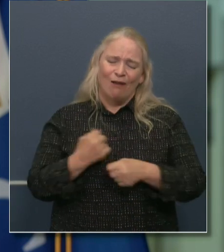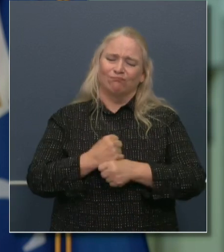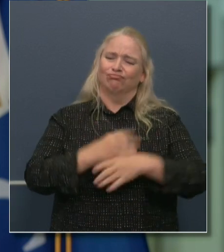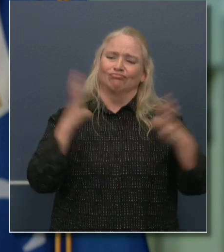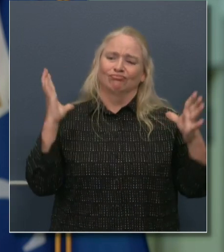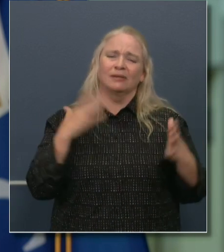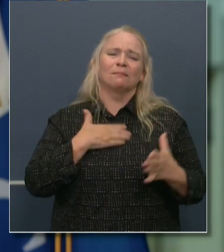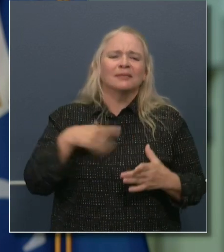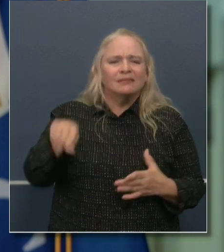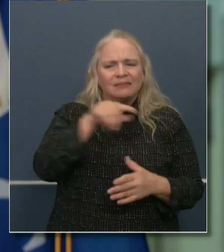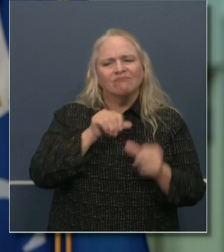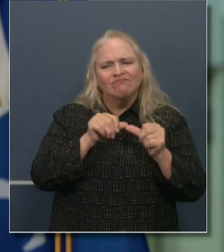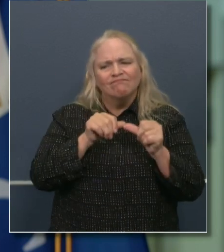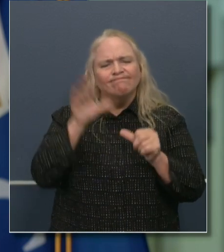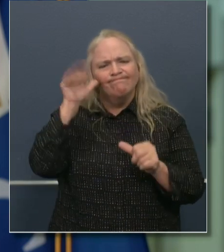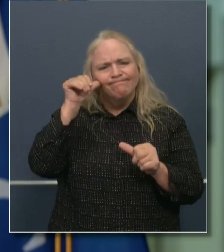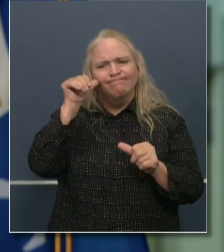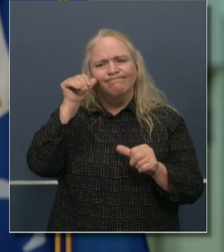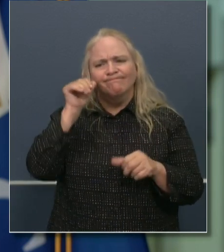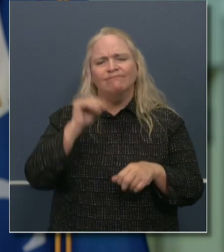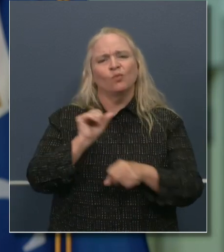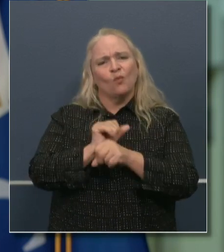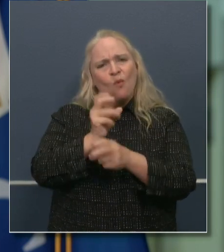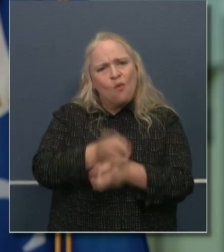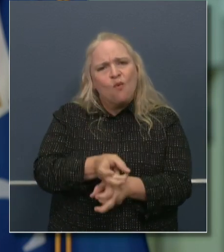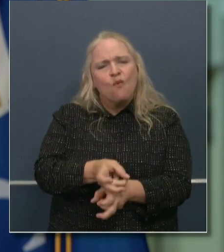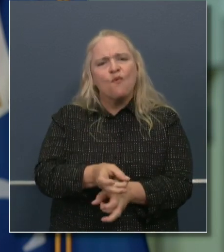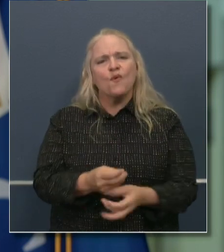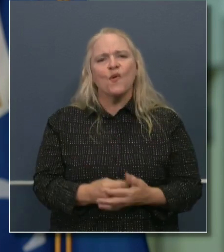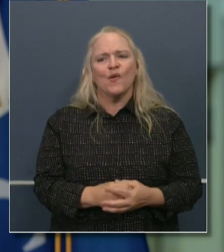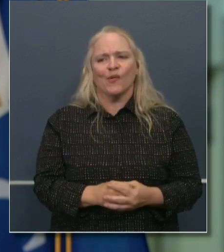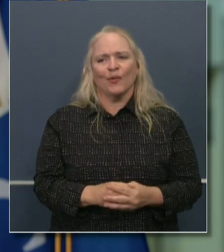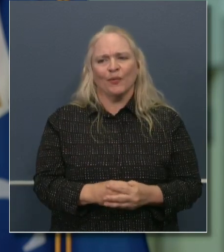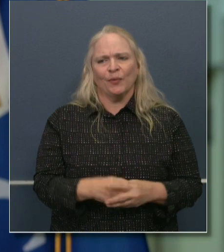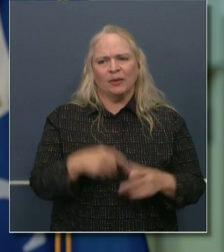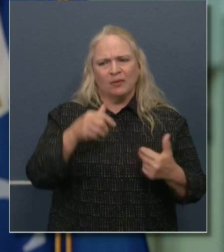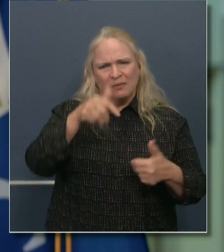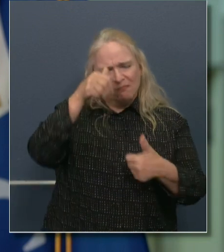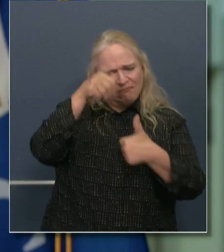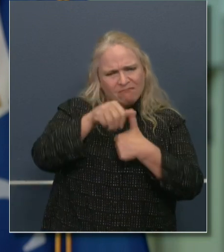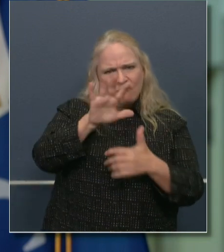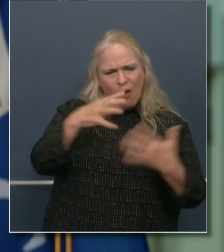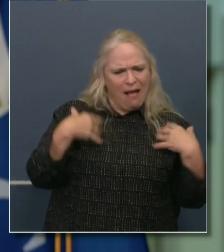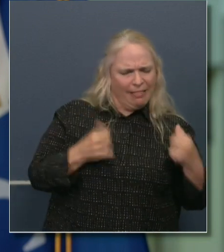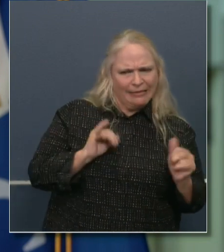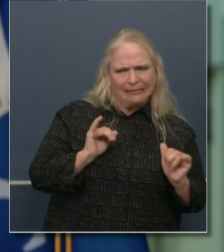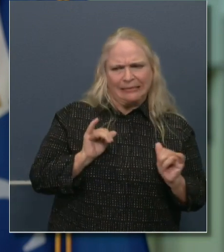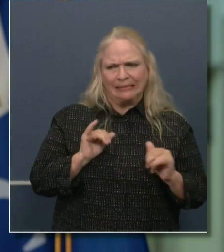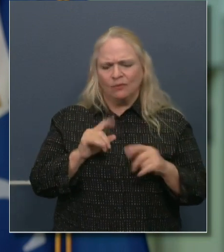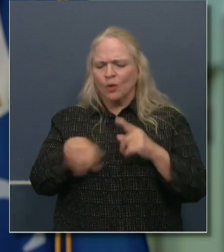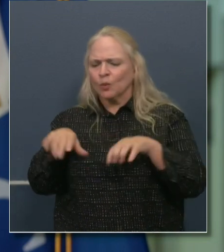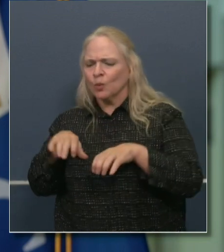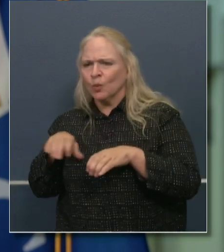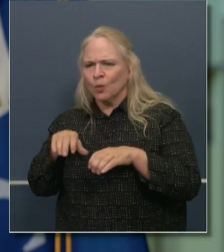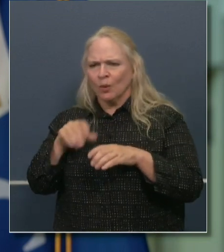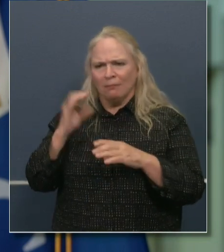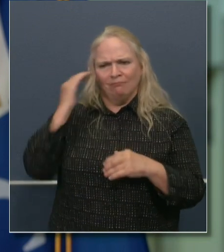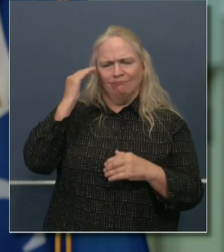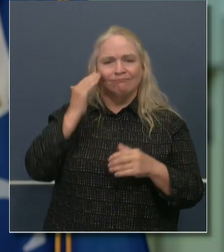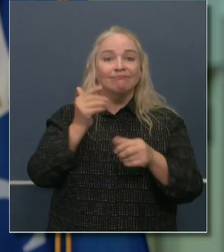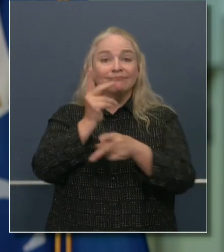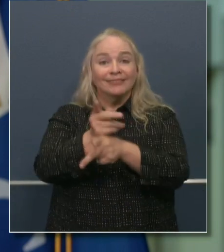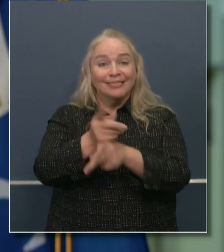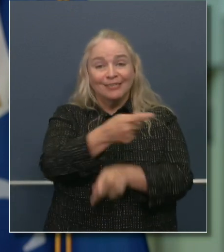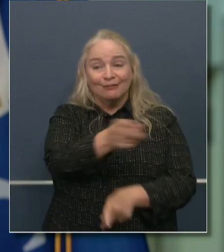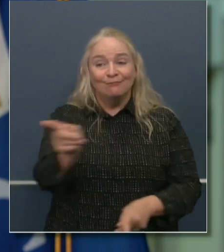be vigilant as it relates to your own activities and your own health. Take care, everybody. I look forward to updating you on